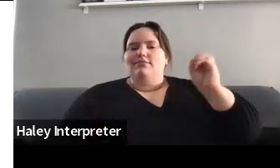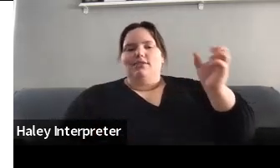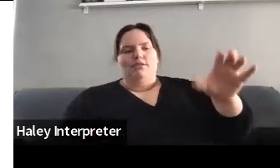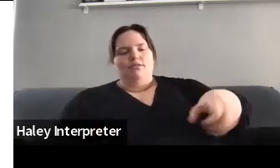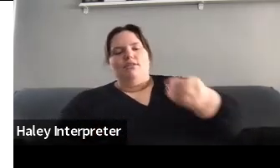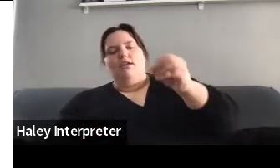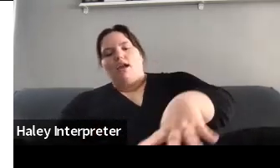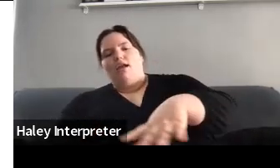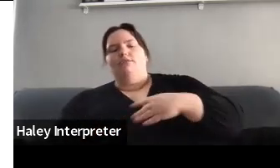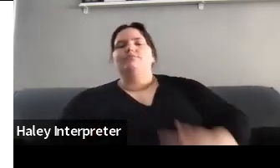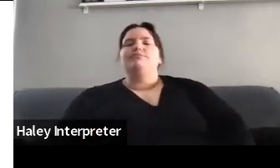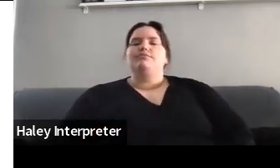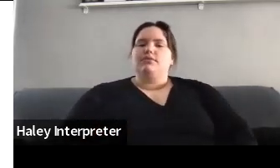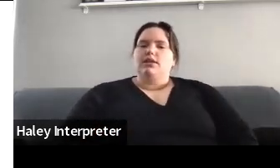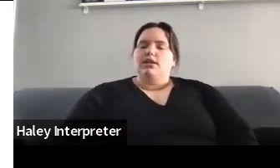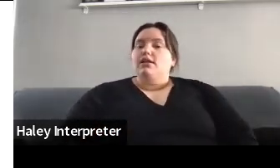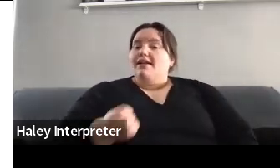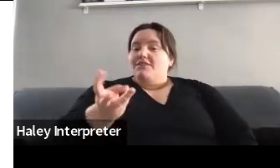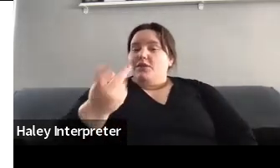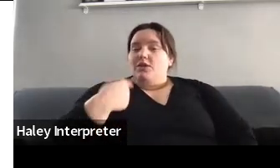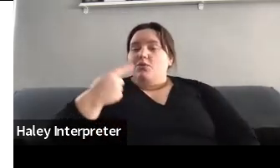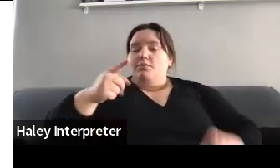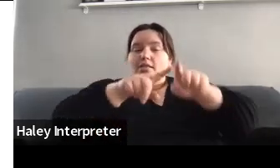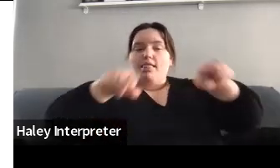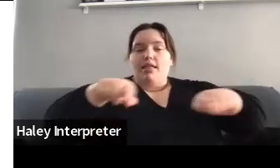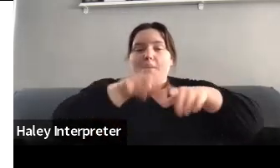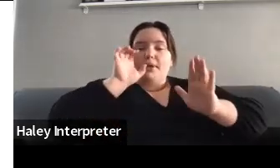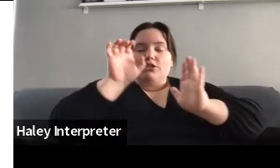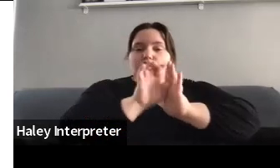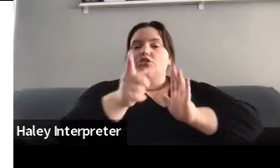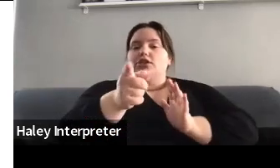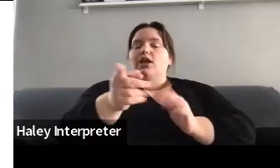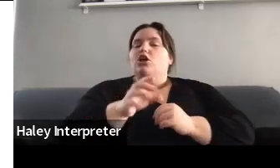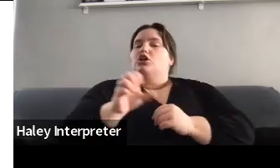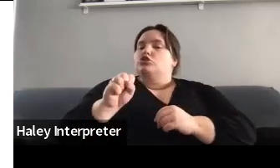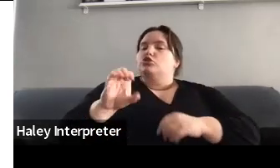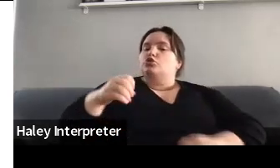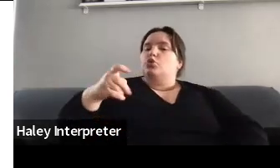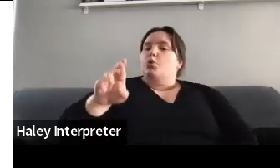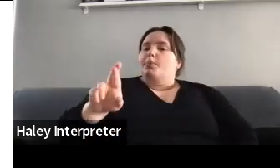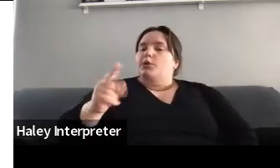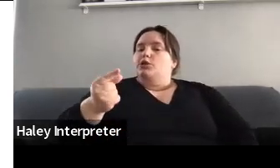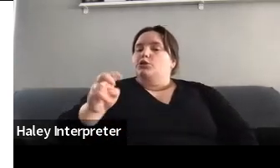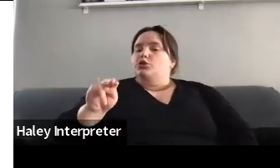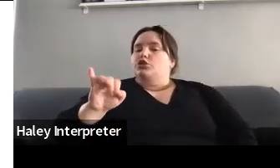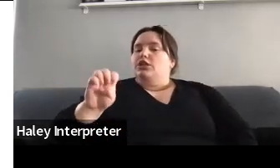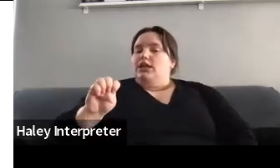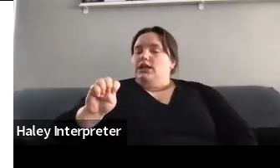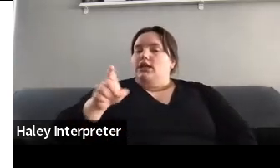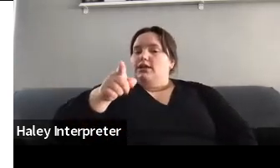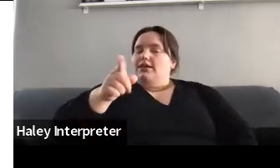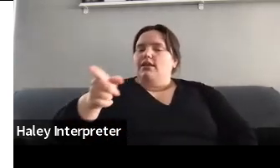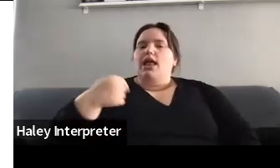the slide. The first one is called a scooper genie, and I mentioned this one because it's used by a lot of service dog owners